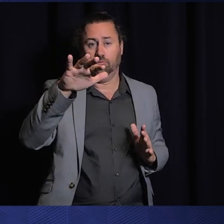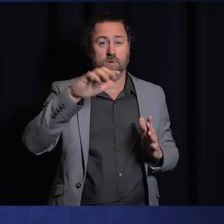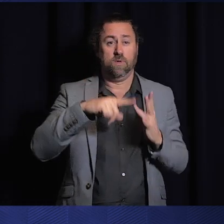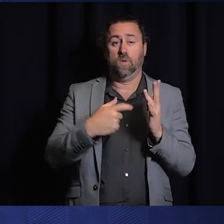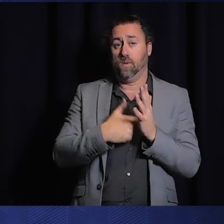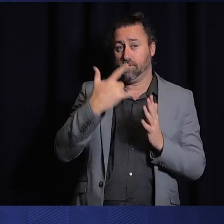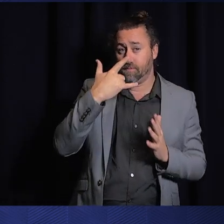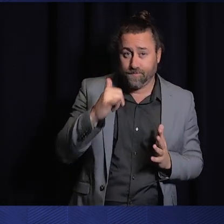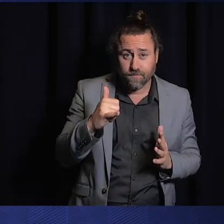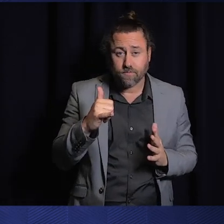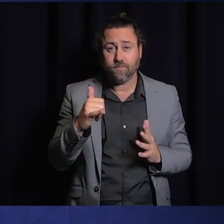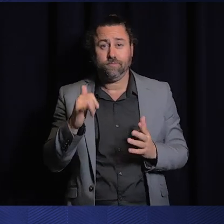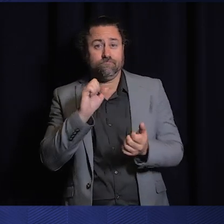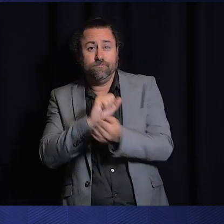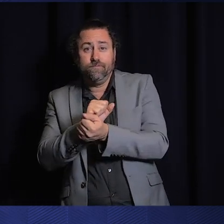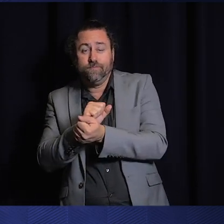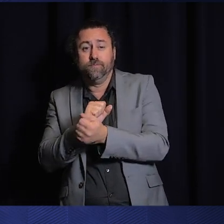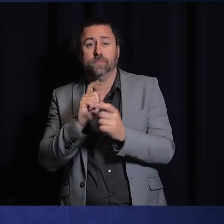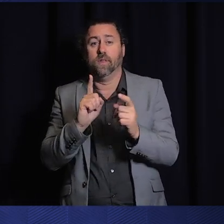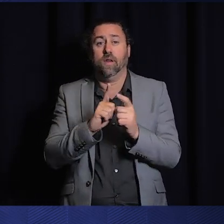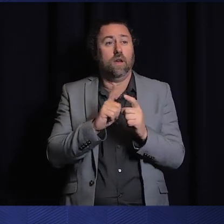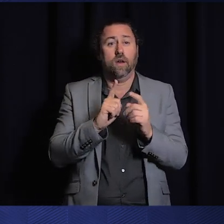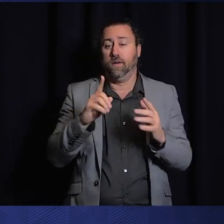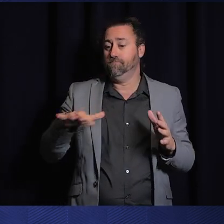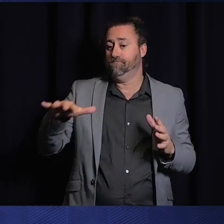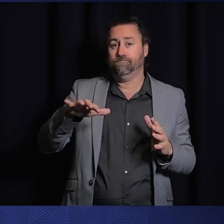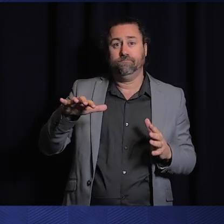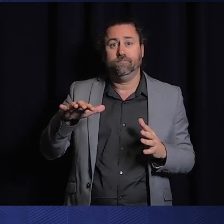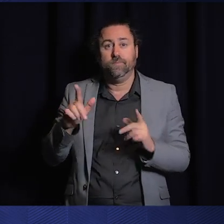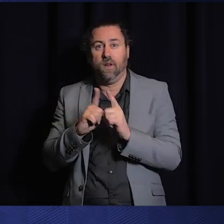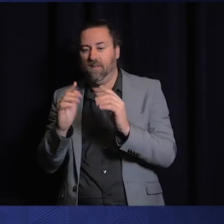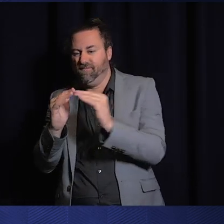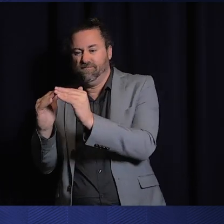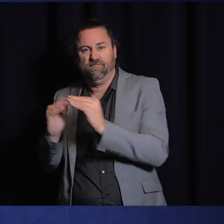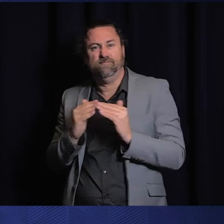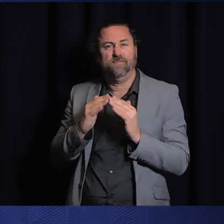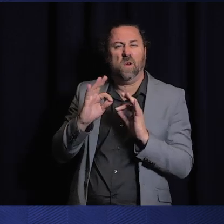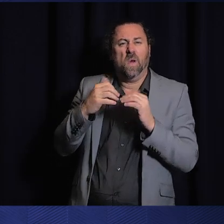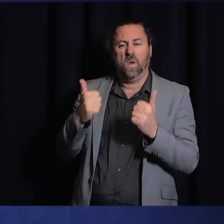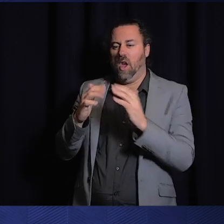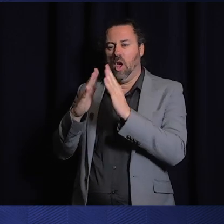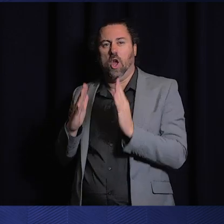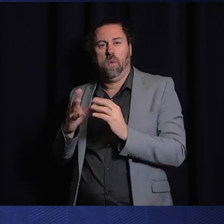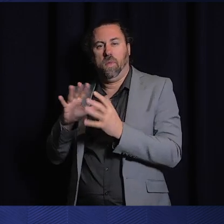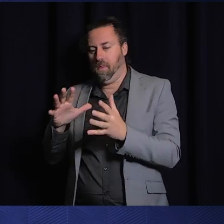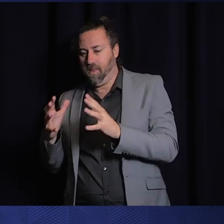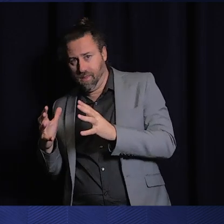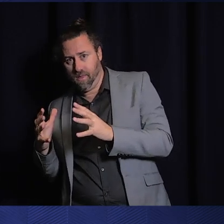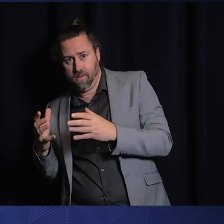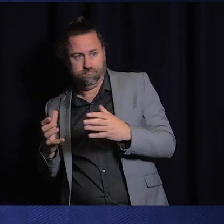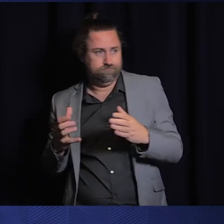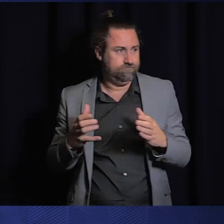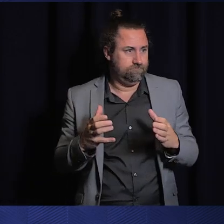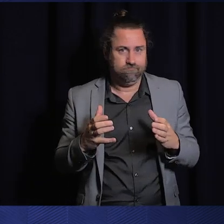in protracted displacement in informal urban settlements or elsewhere. A second key